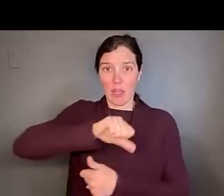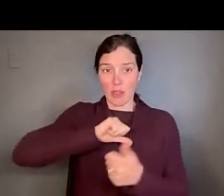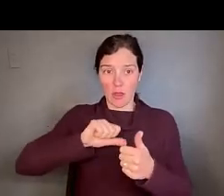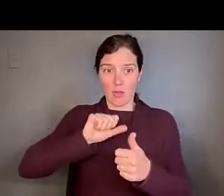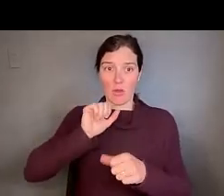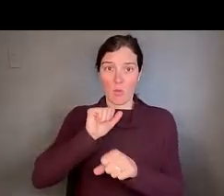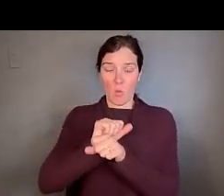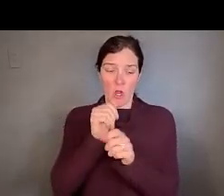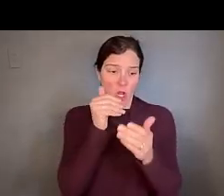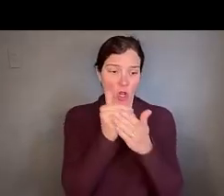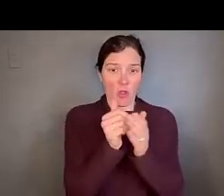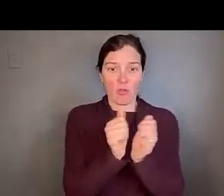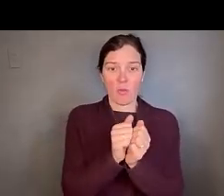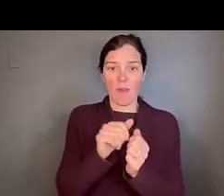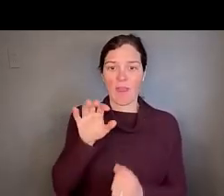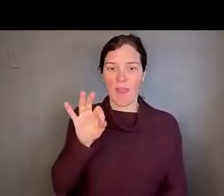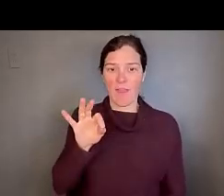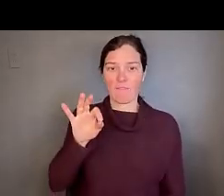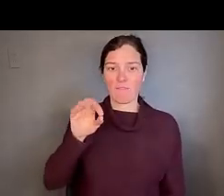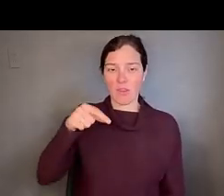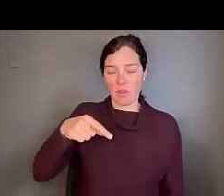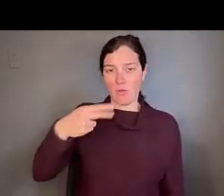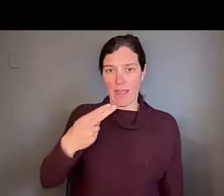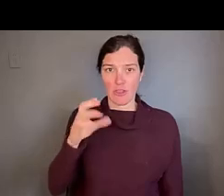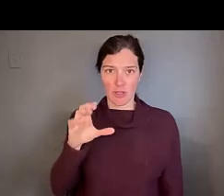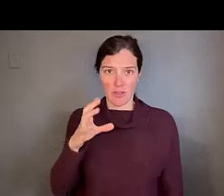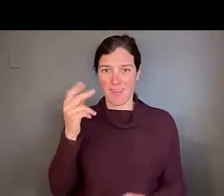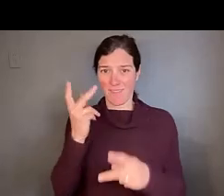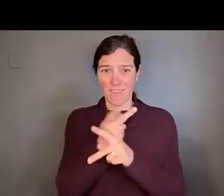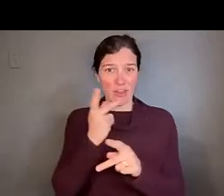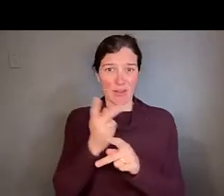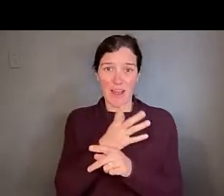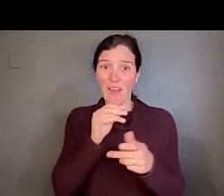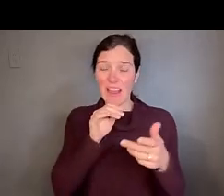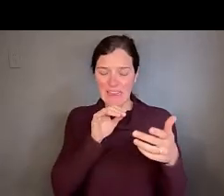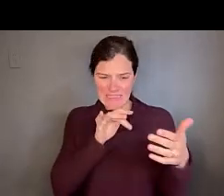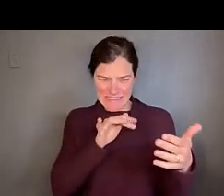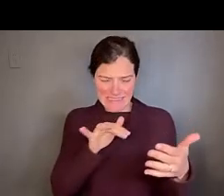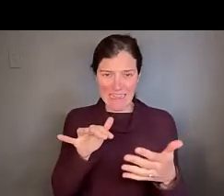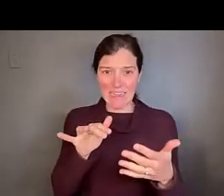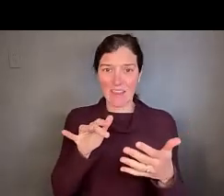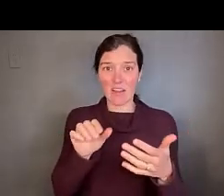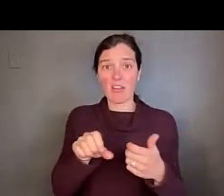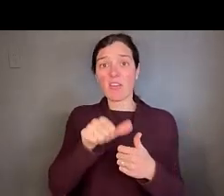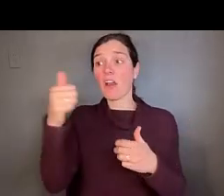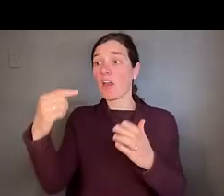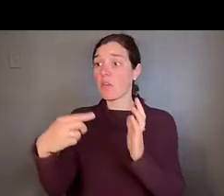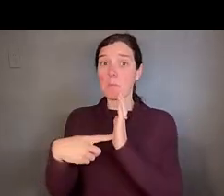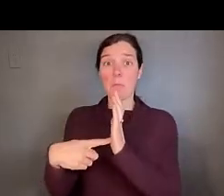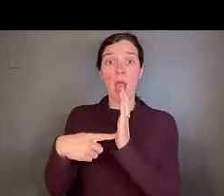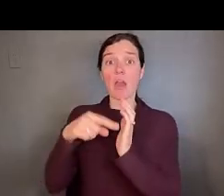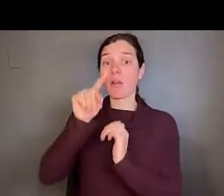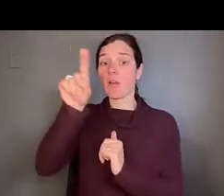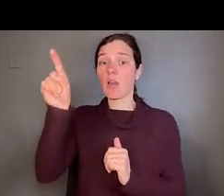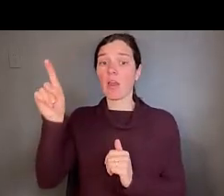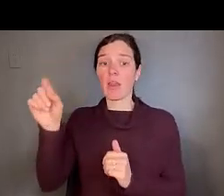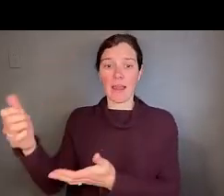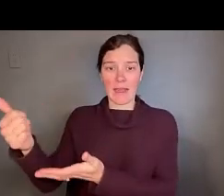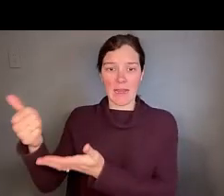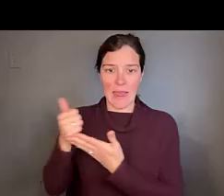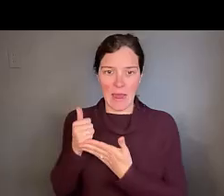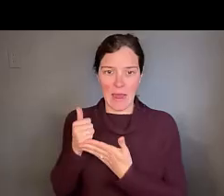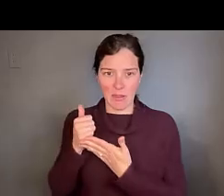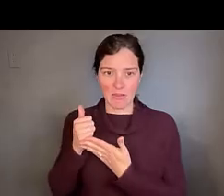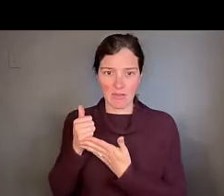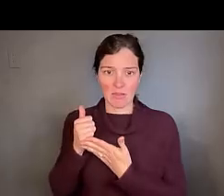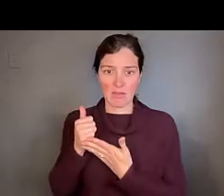working really close with our FQHCs and figuring this out and studying, are there other models out there that can help us at the